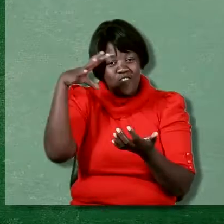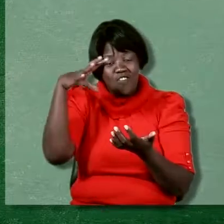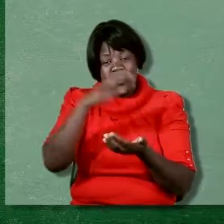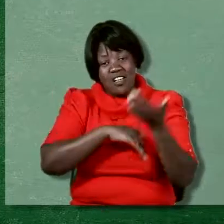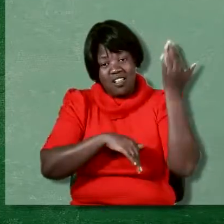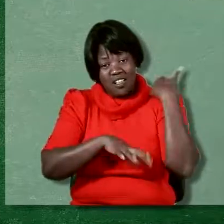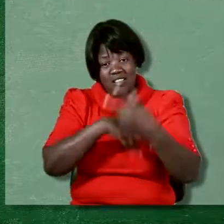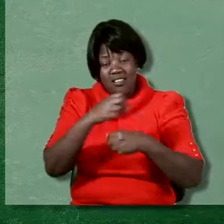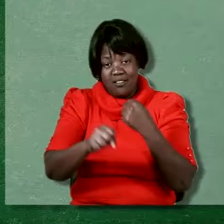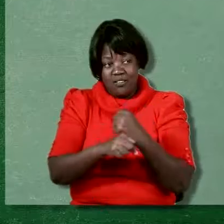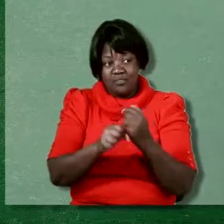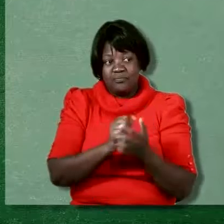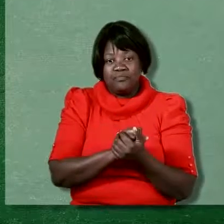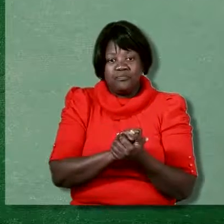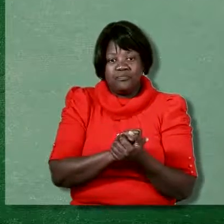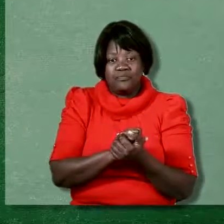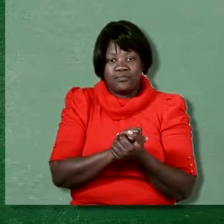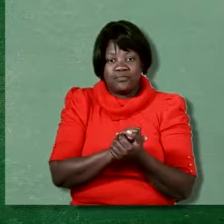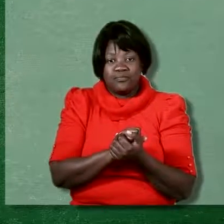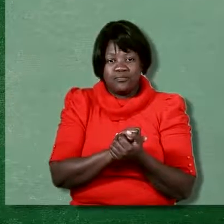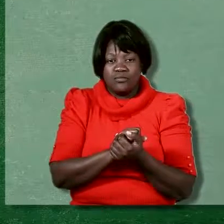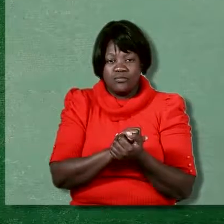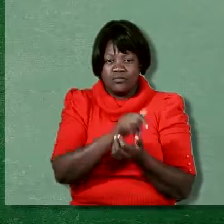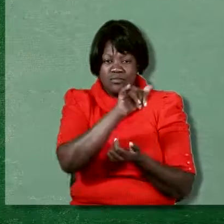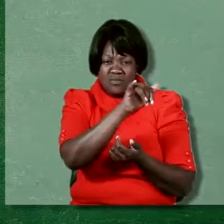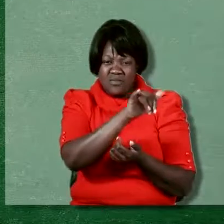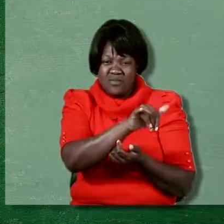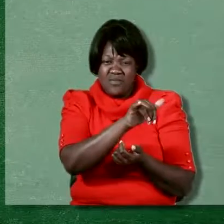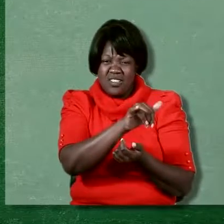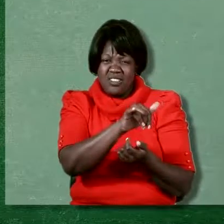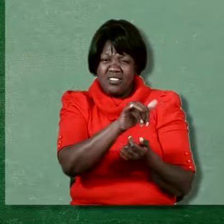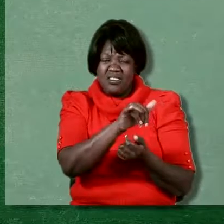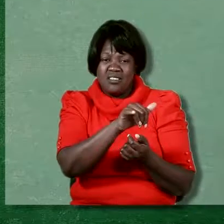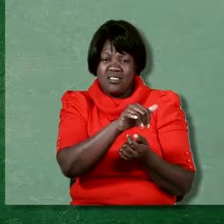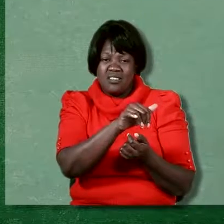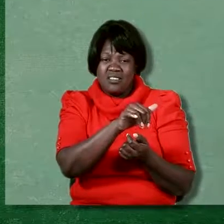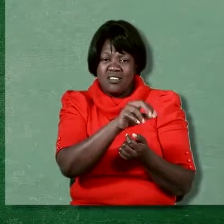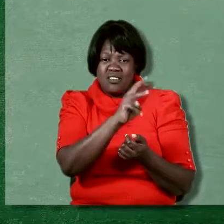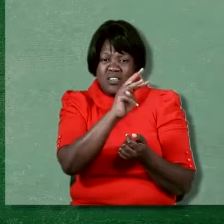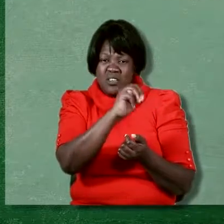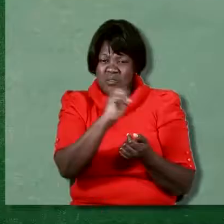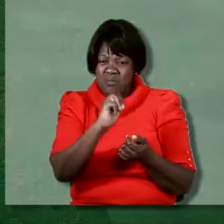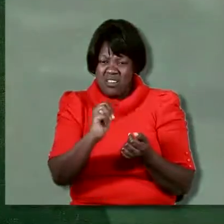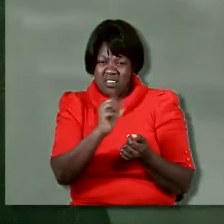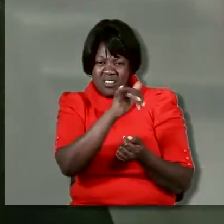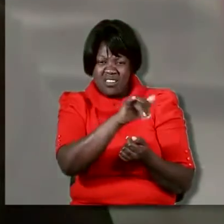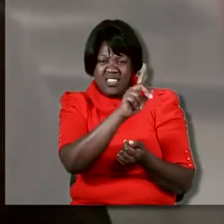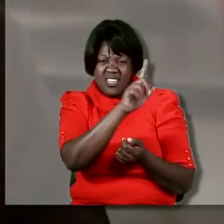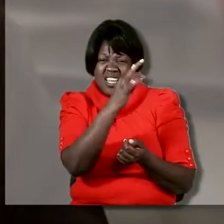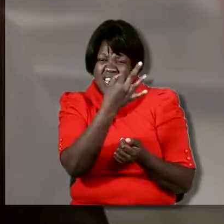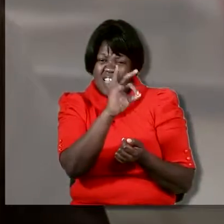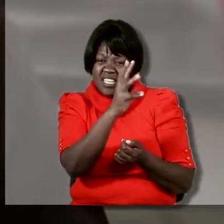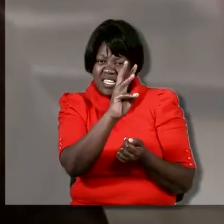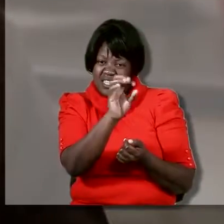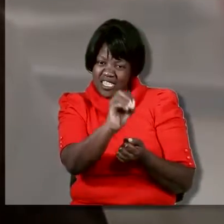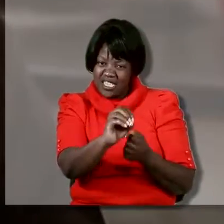He lived in Mariental from 1960 to 1980 and then moved to Windhoek. Mom,